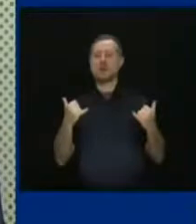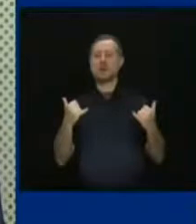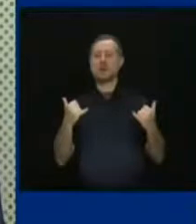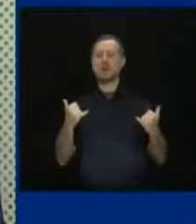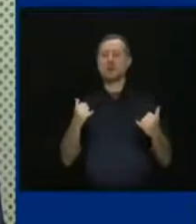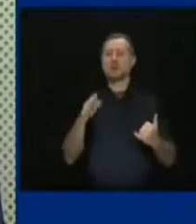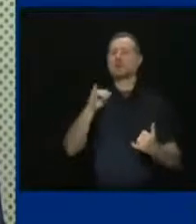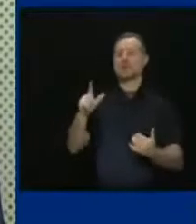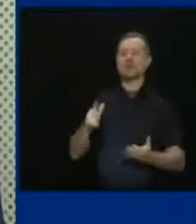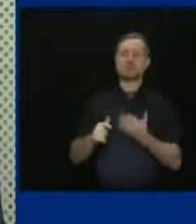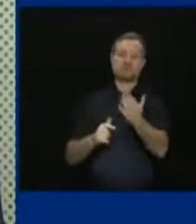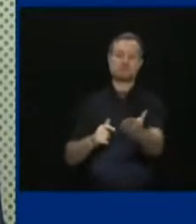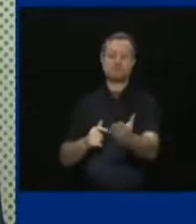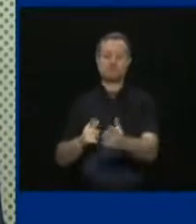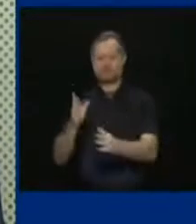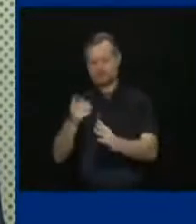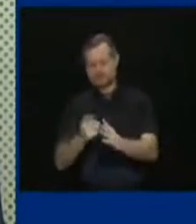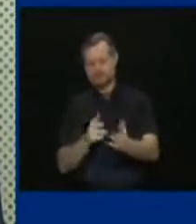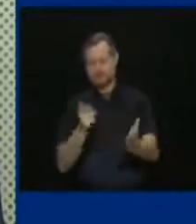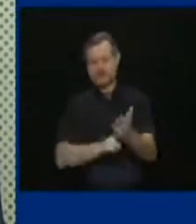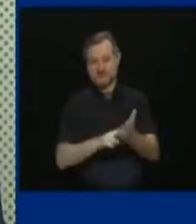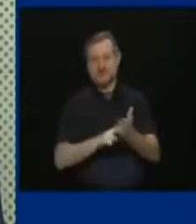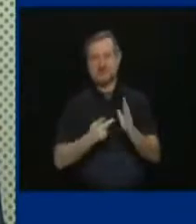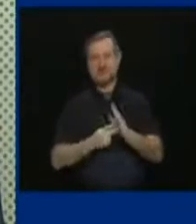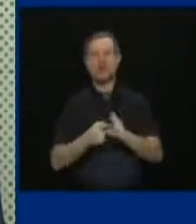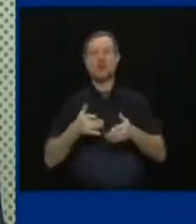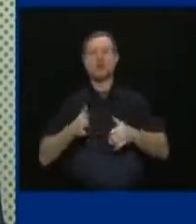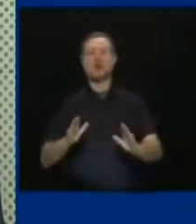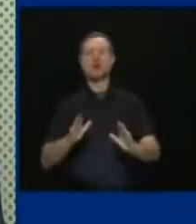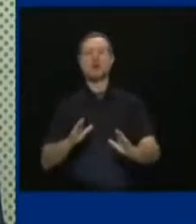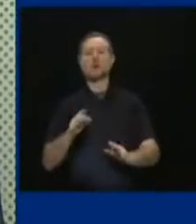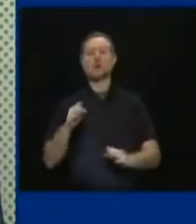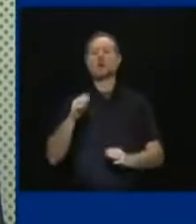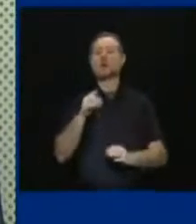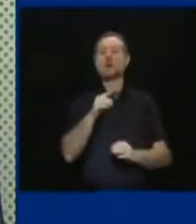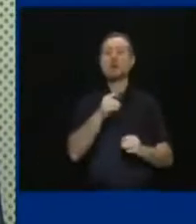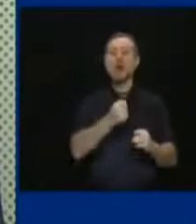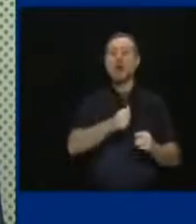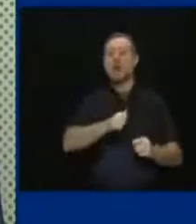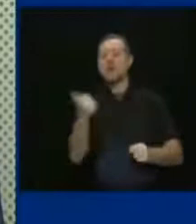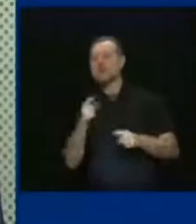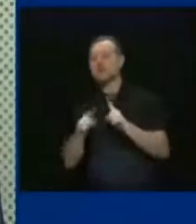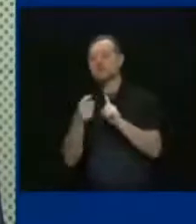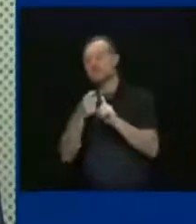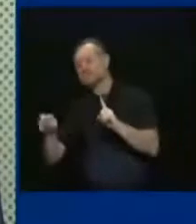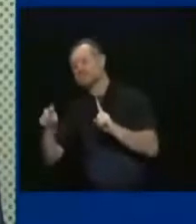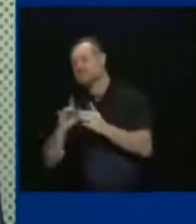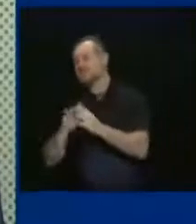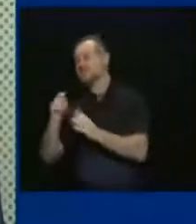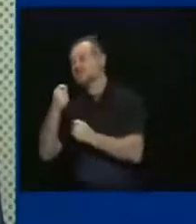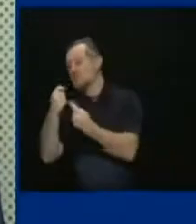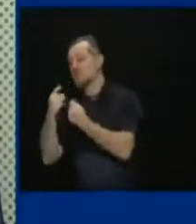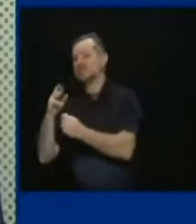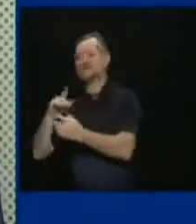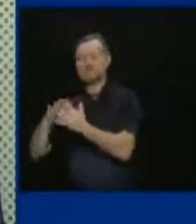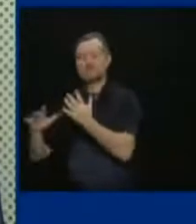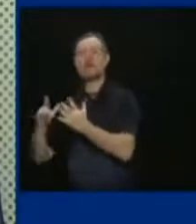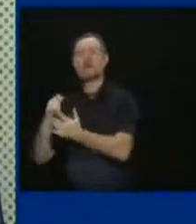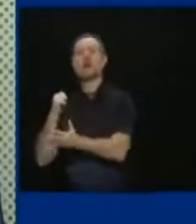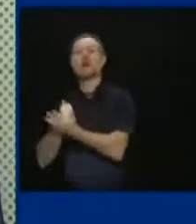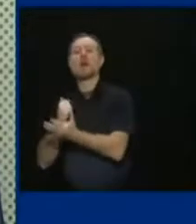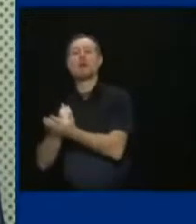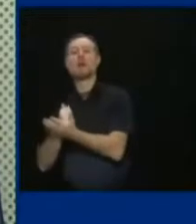Yes. Life-saving drugs. Oh, let's clap on that one. That's 4 laws. No longer used as evidence in court that if a crime has been